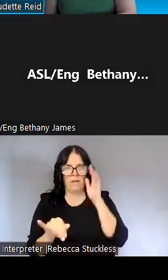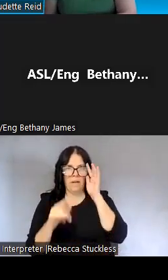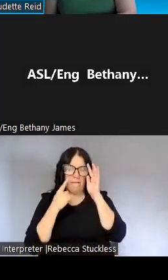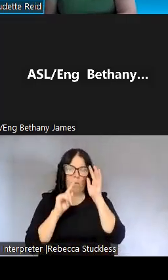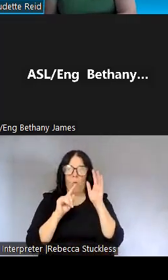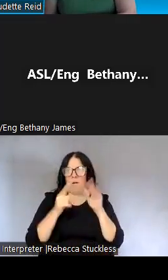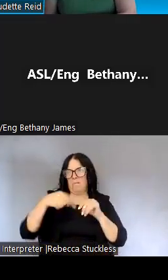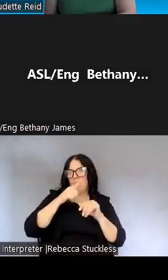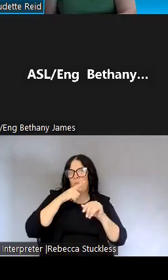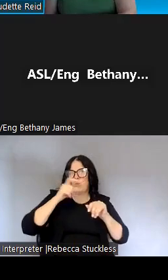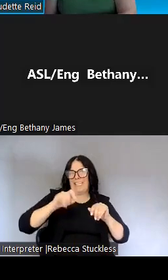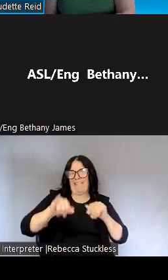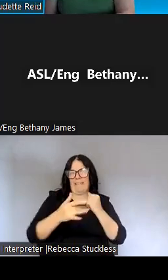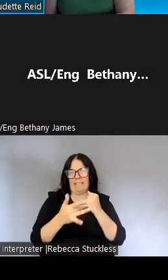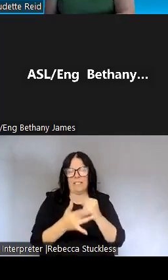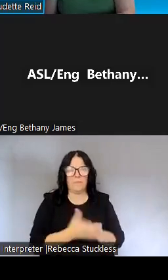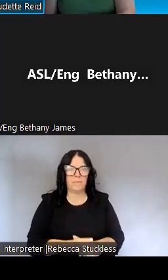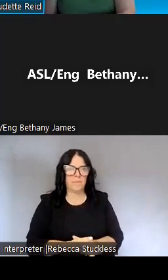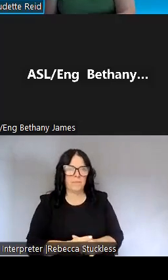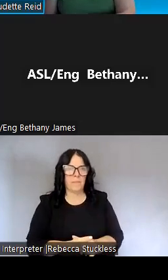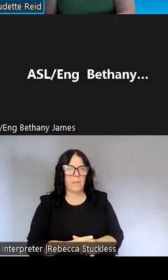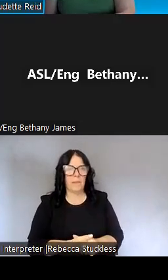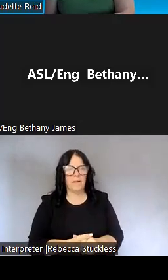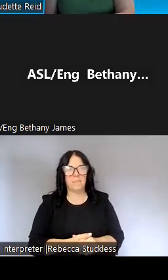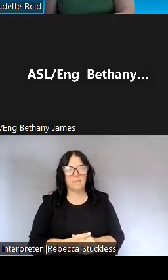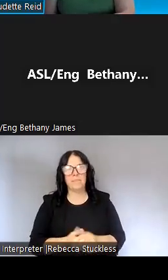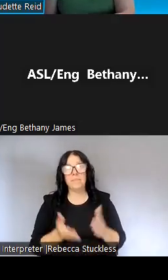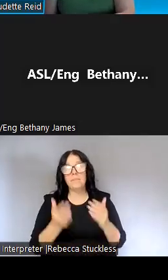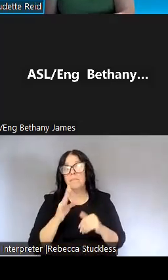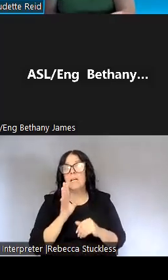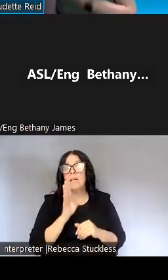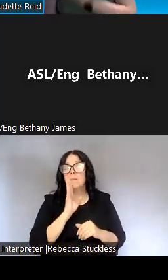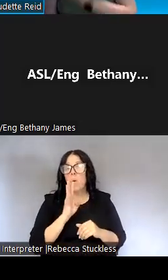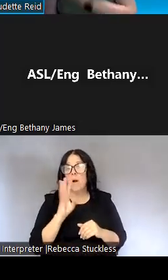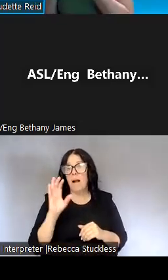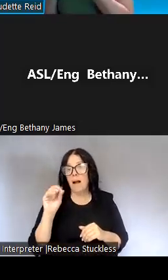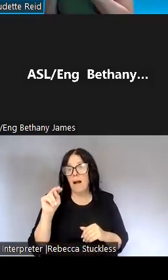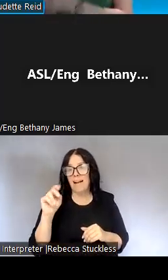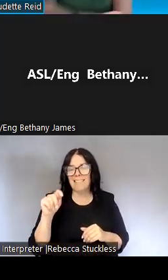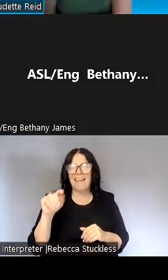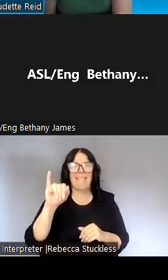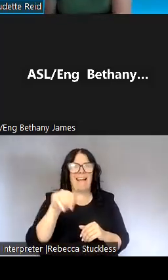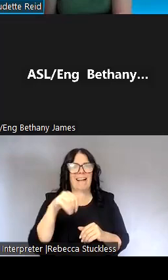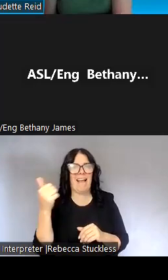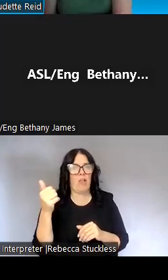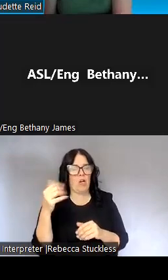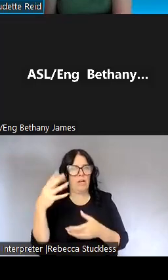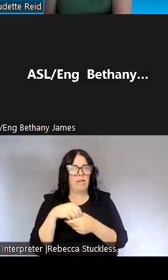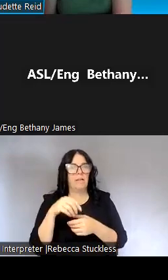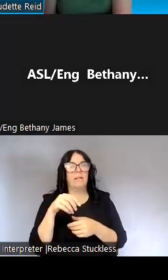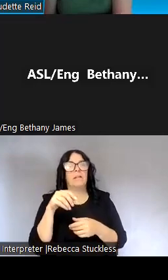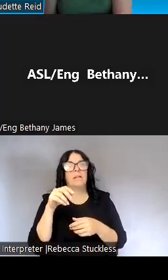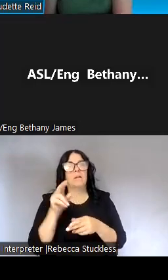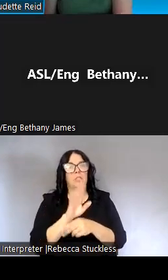that. Spoken content is a collection of features that enable your device to